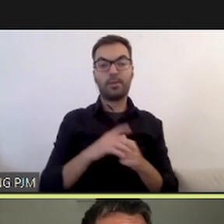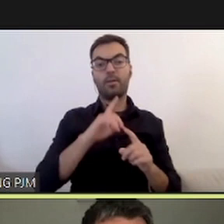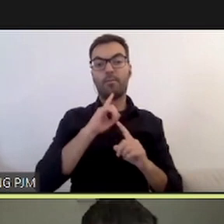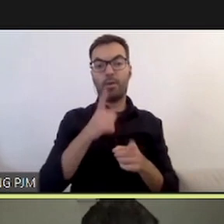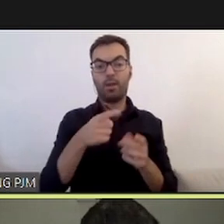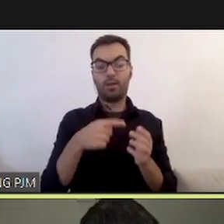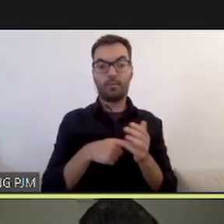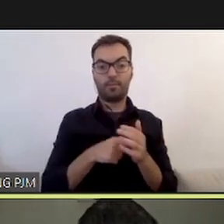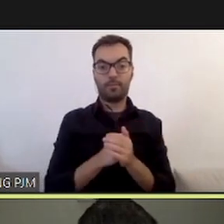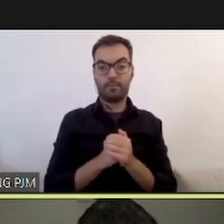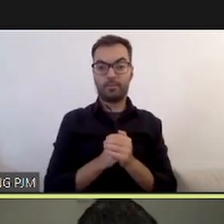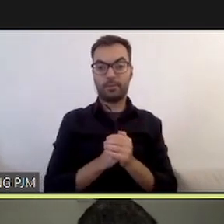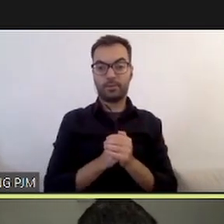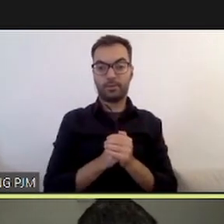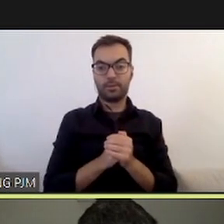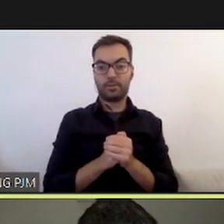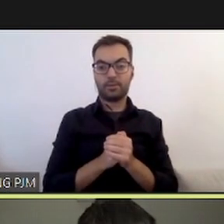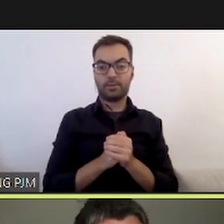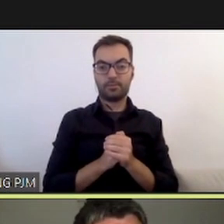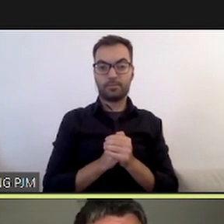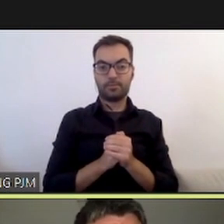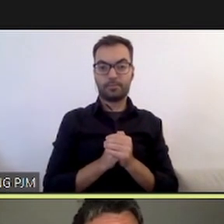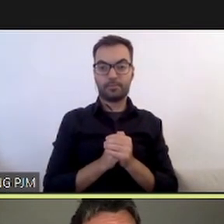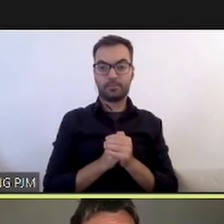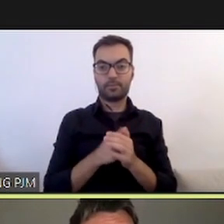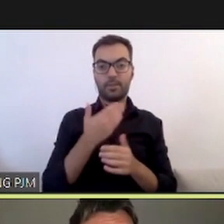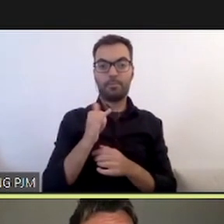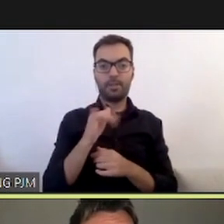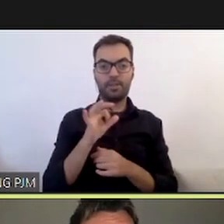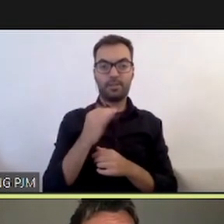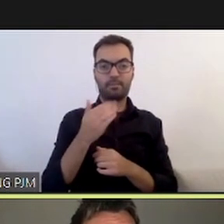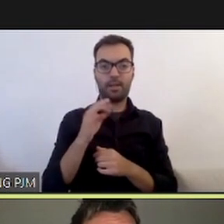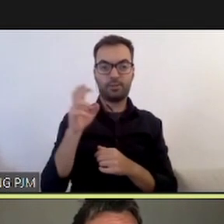recommend the book Mismatch.